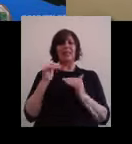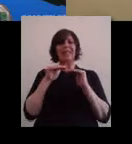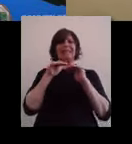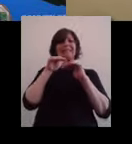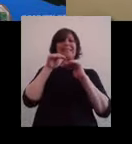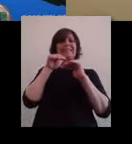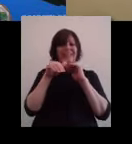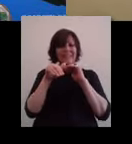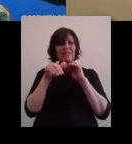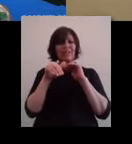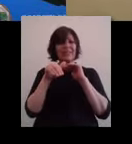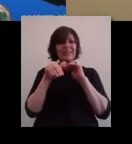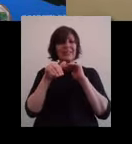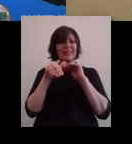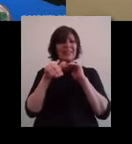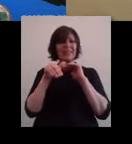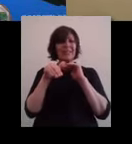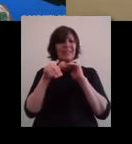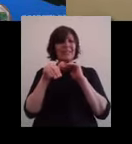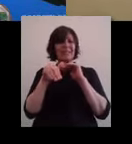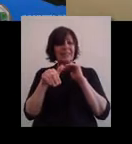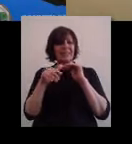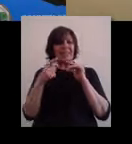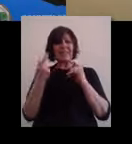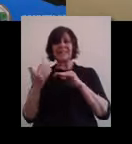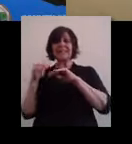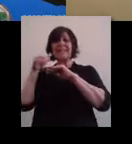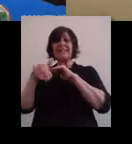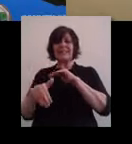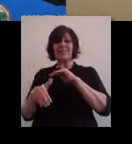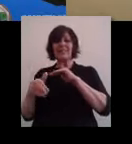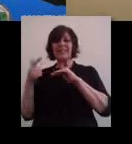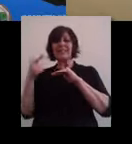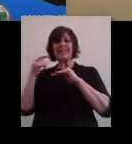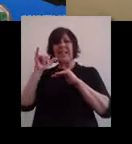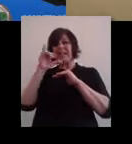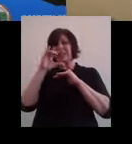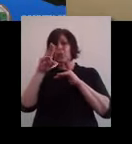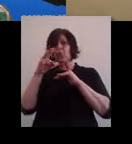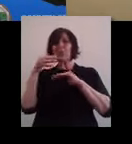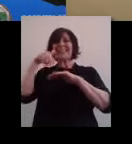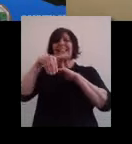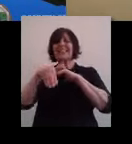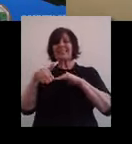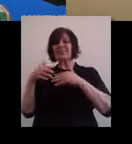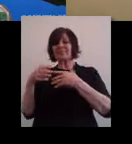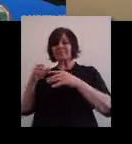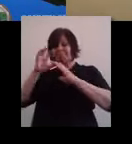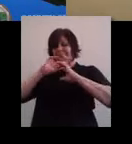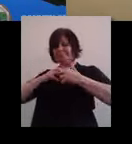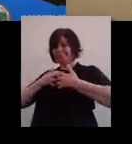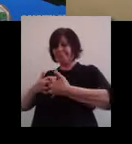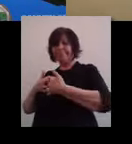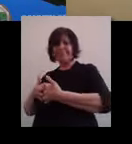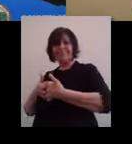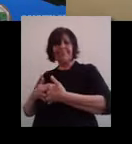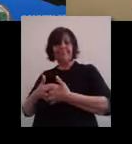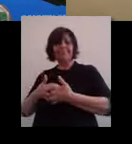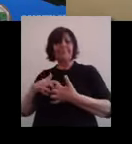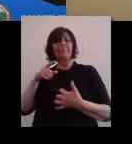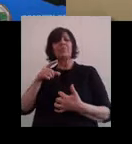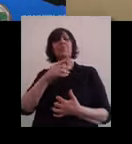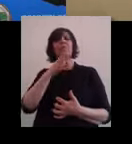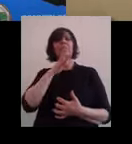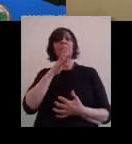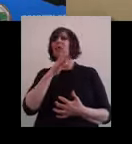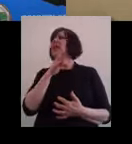ICU units, as well as a decrease of those on airway assistance. And yesterday, in talking about the hospitalization data, you mentioned how we are definitely not there yet in